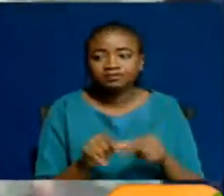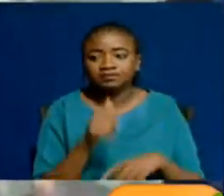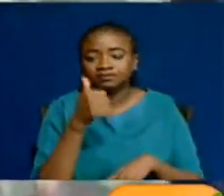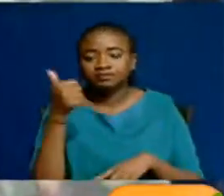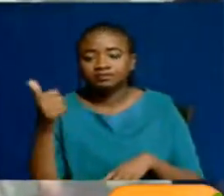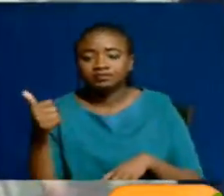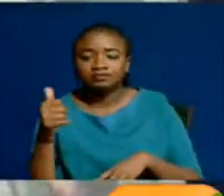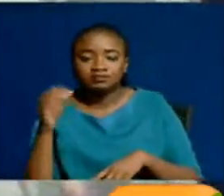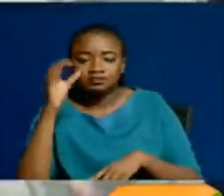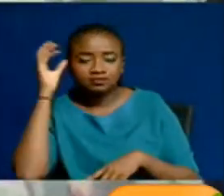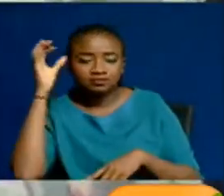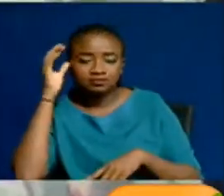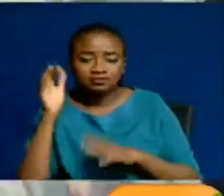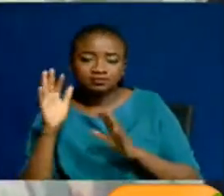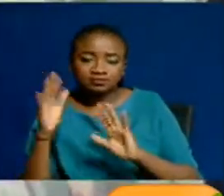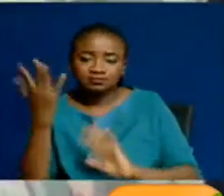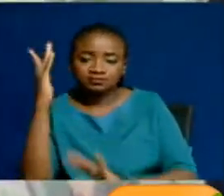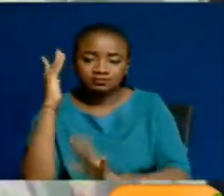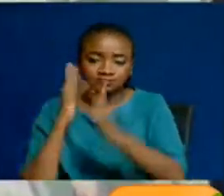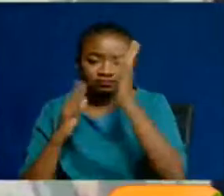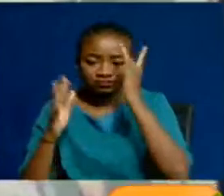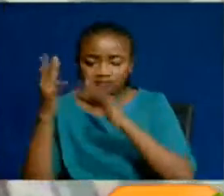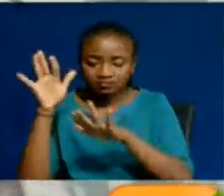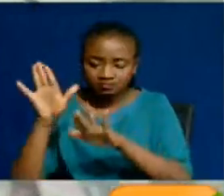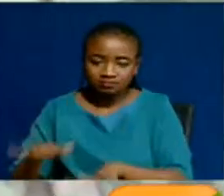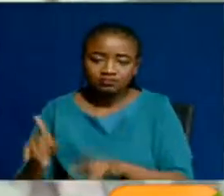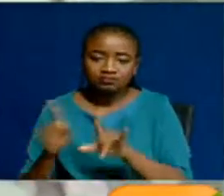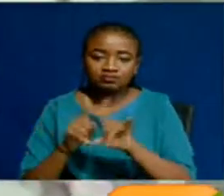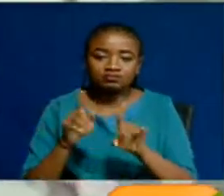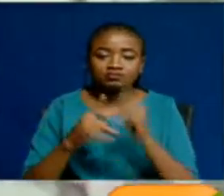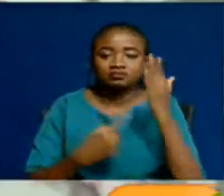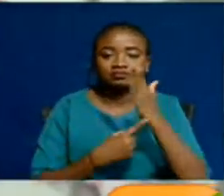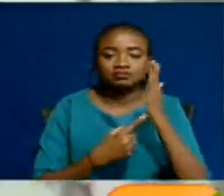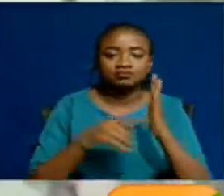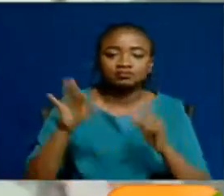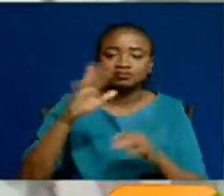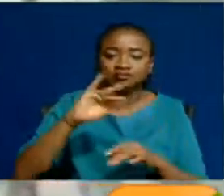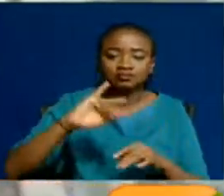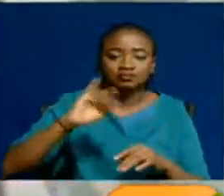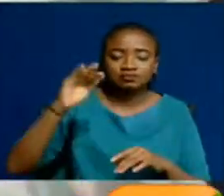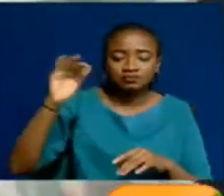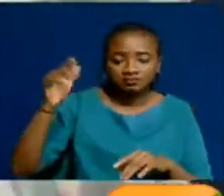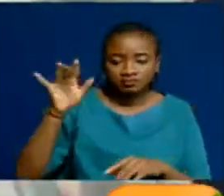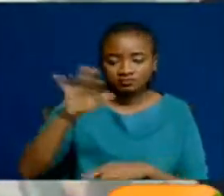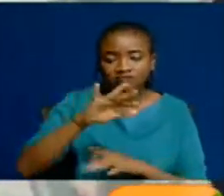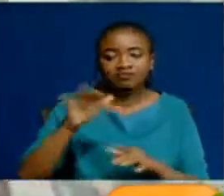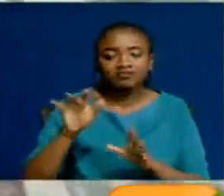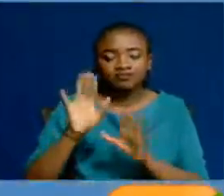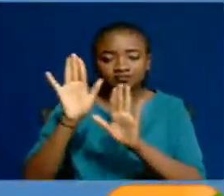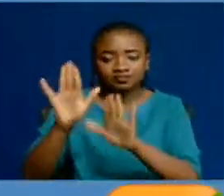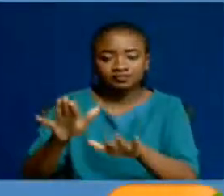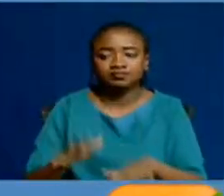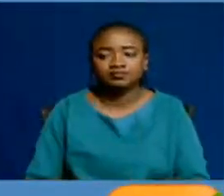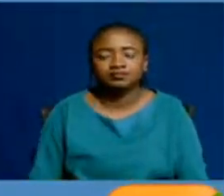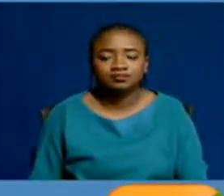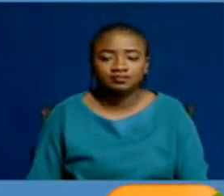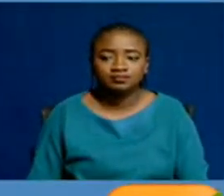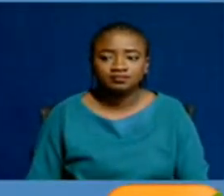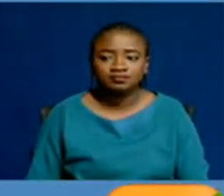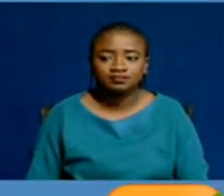Sokoke forests, and all these, and even the Taita Hills that forms part of the Eastern Arc Mountains.